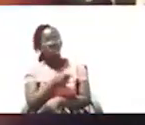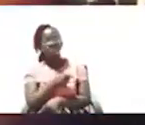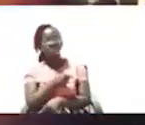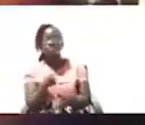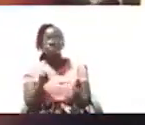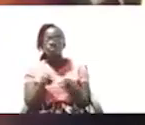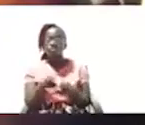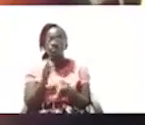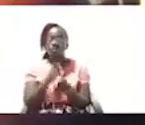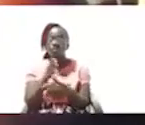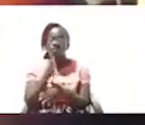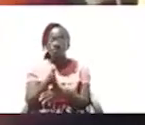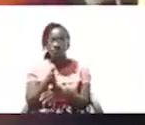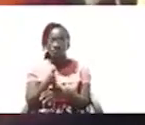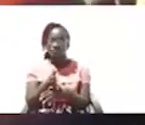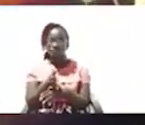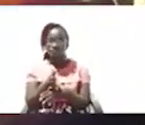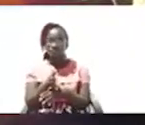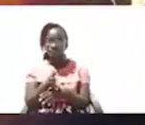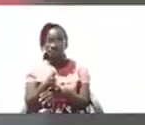finished,